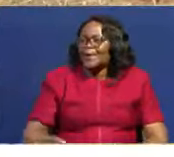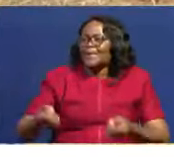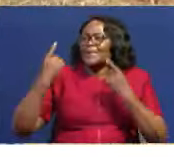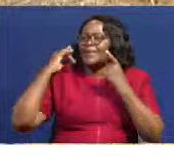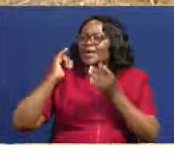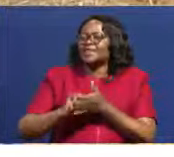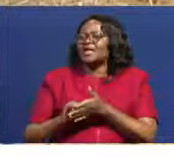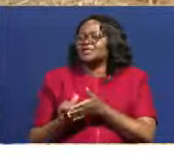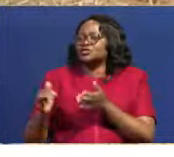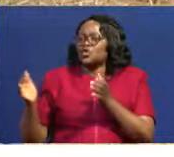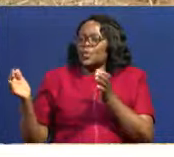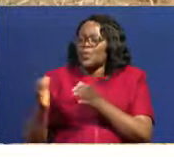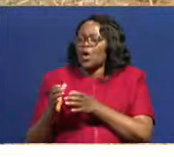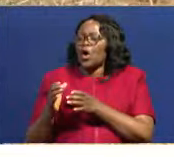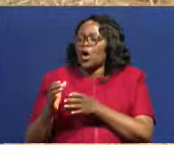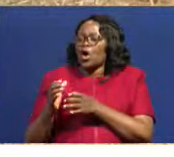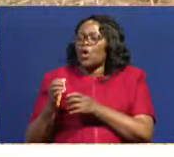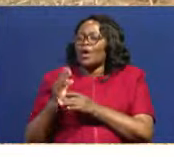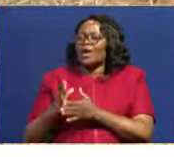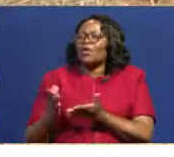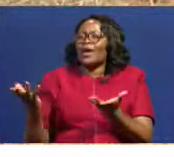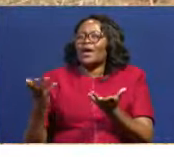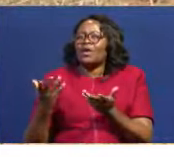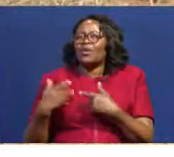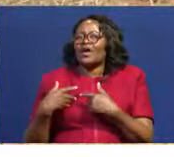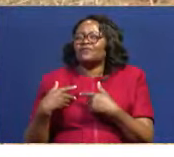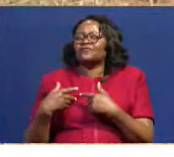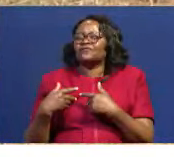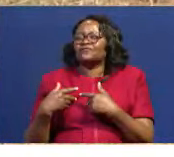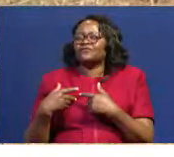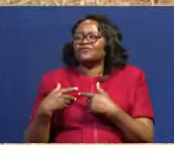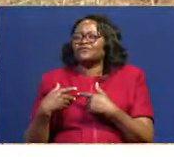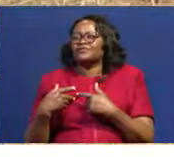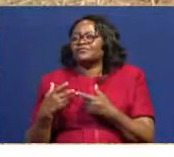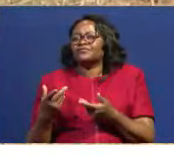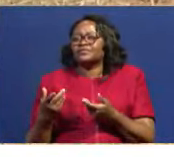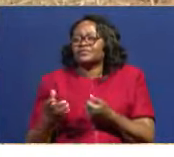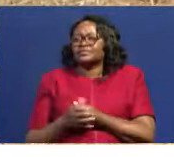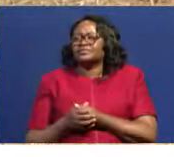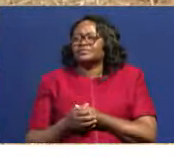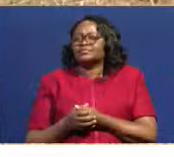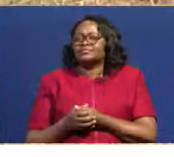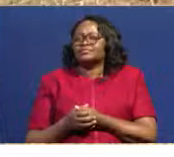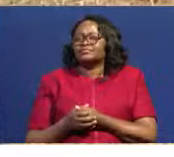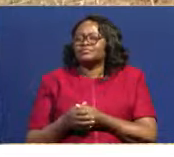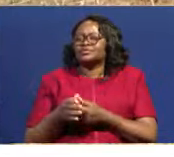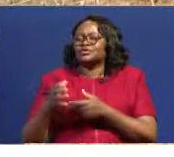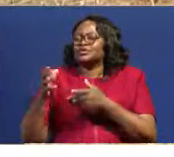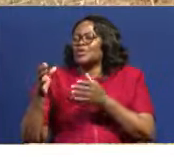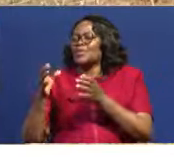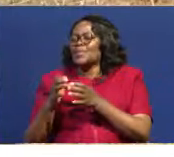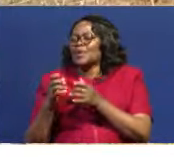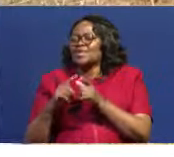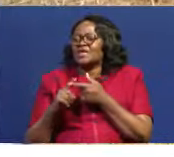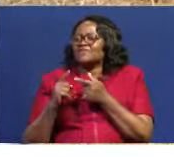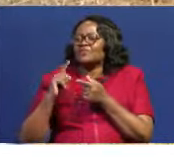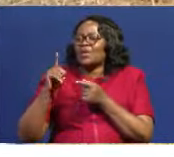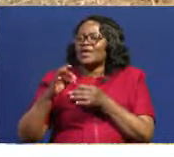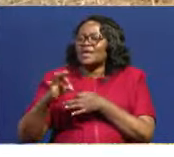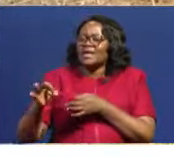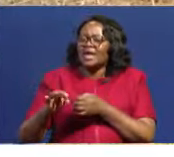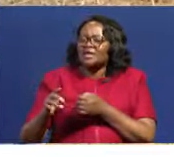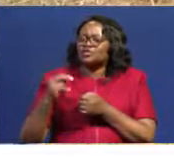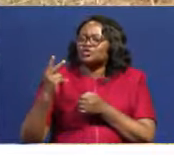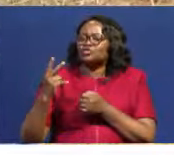especially in the smallholder, where we have the smallholder, where we do irrigation infrastructure, and the smallholder whereby people are having 1 acre,